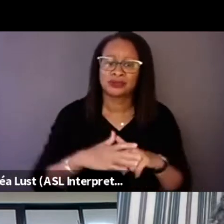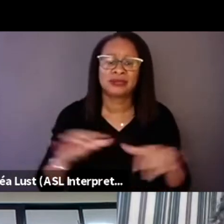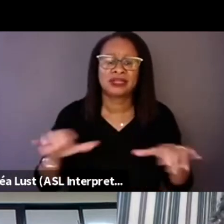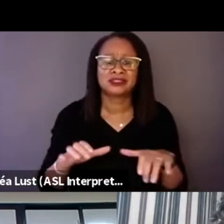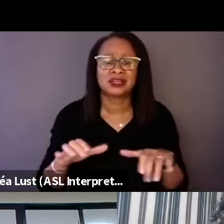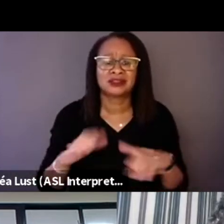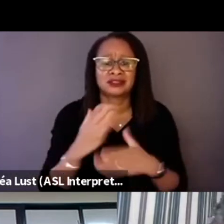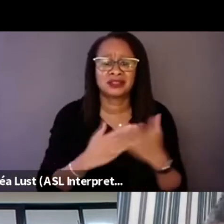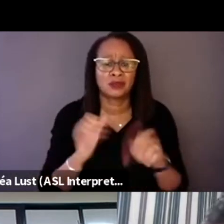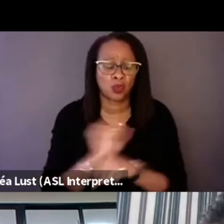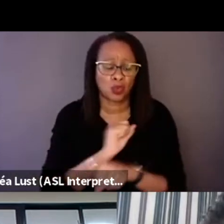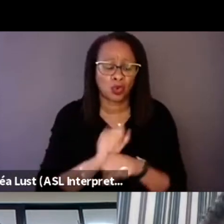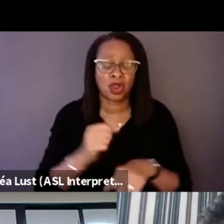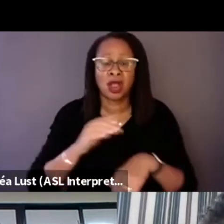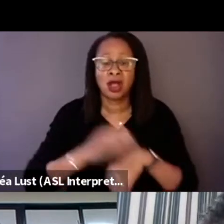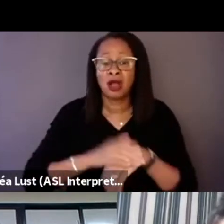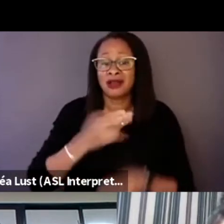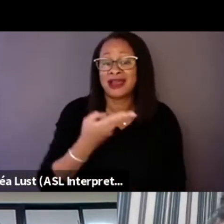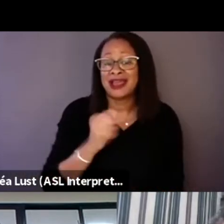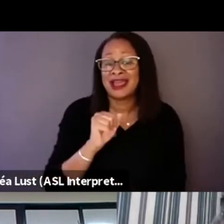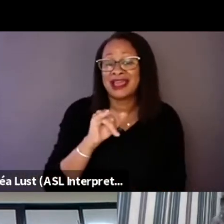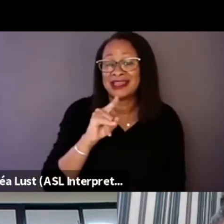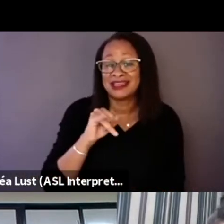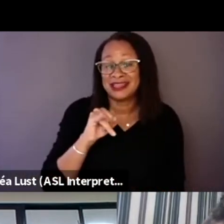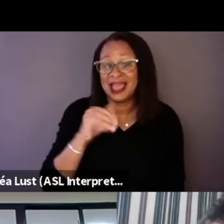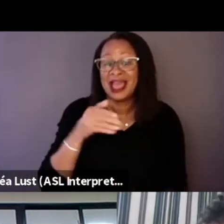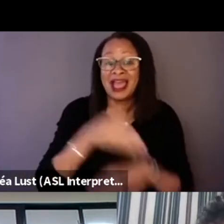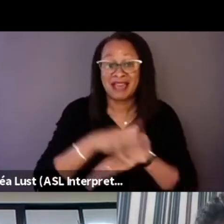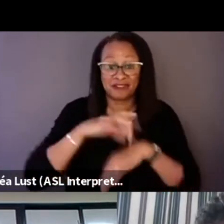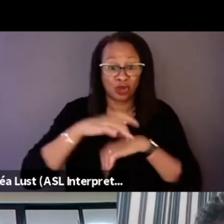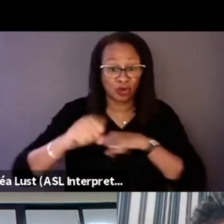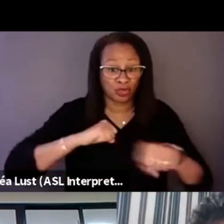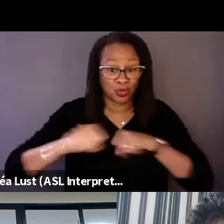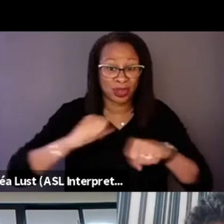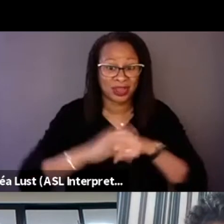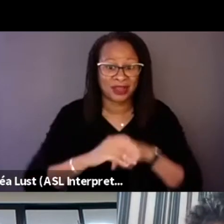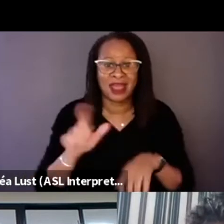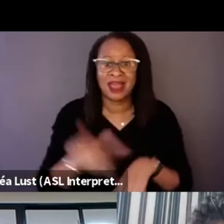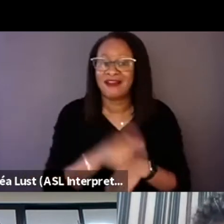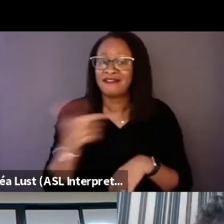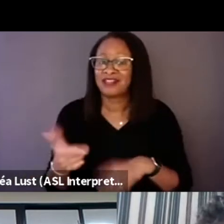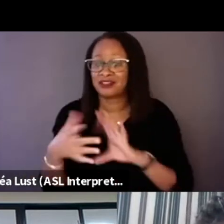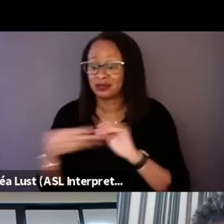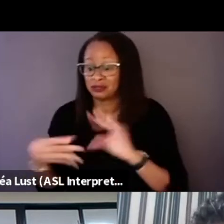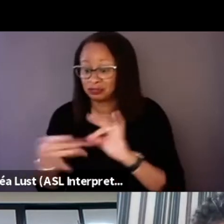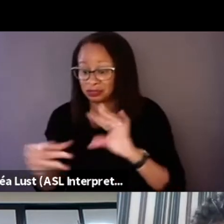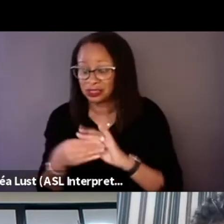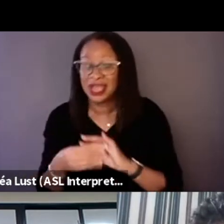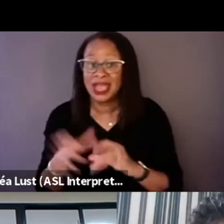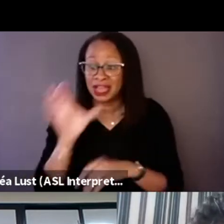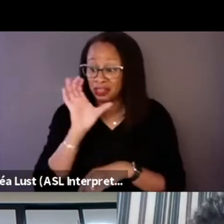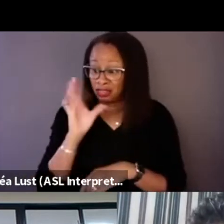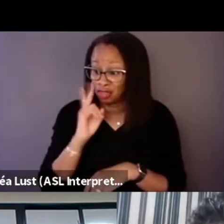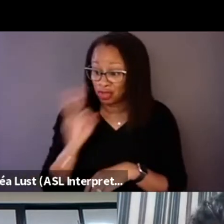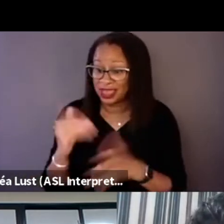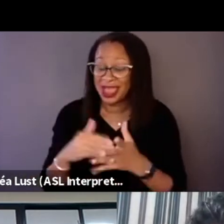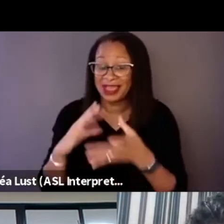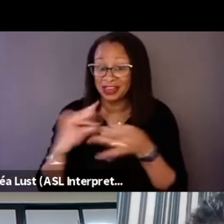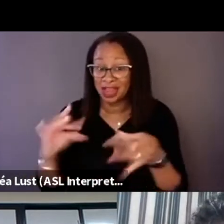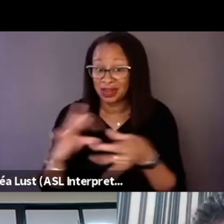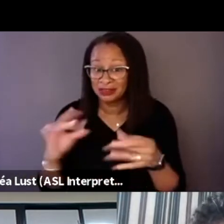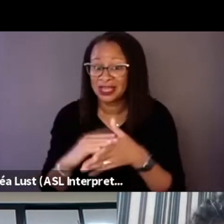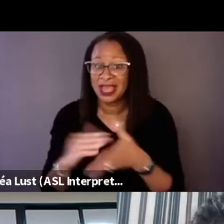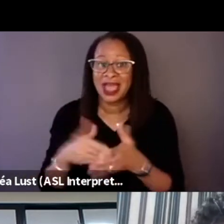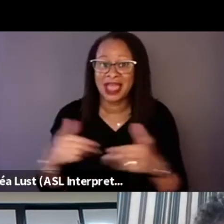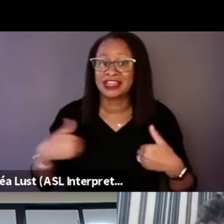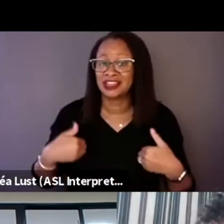on Haiti after the earthquake, actually sort of flipping the narrative and looking at collaborations between Dominicans and Haitians, young Dominicans and Haitians